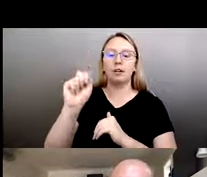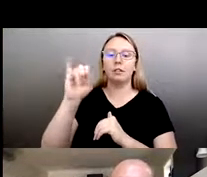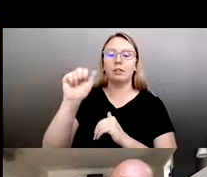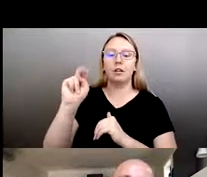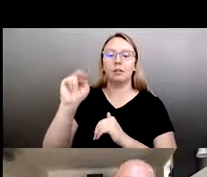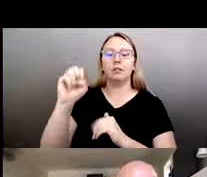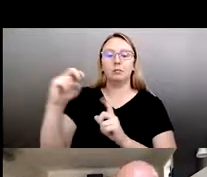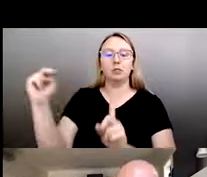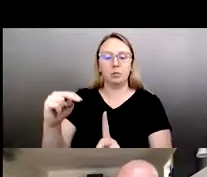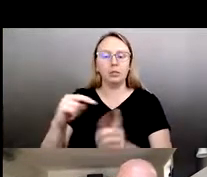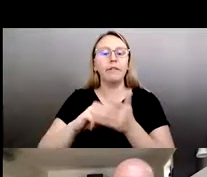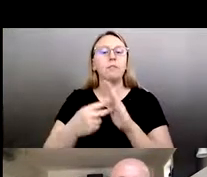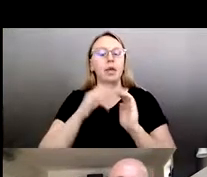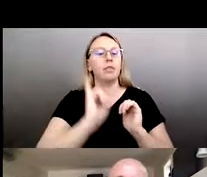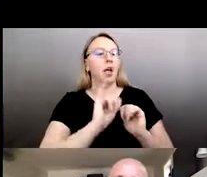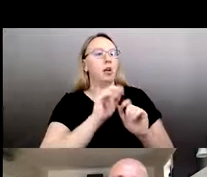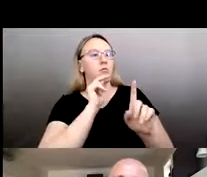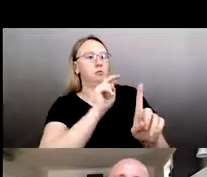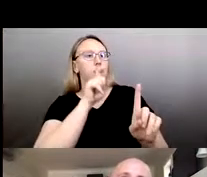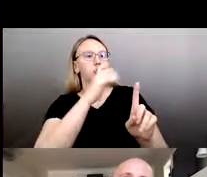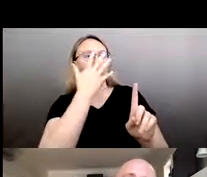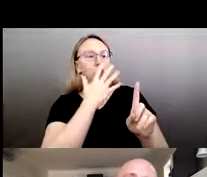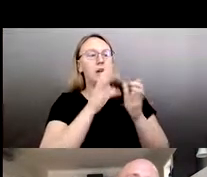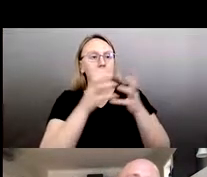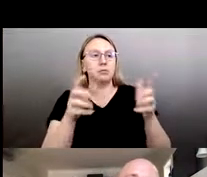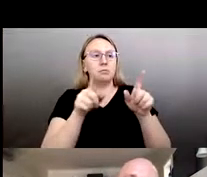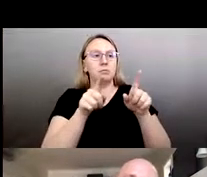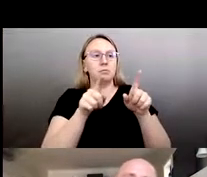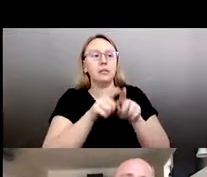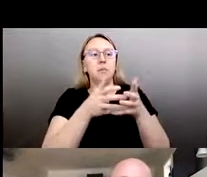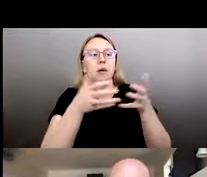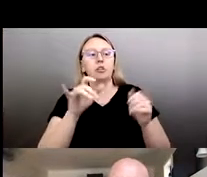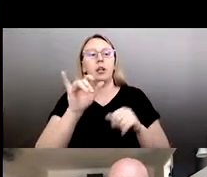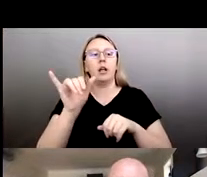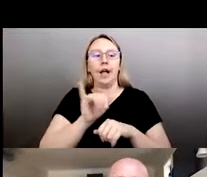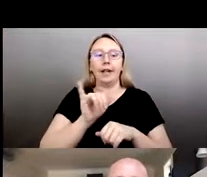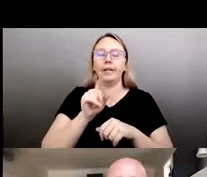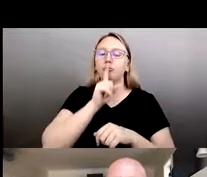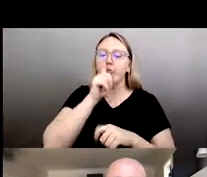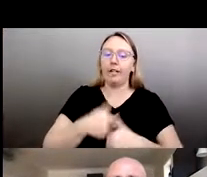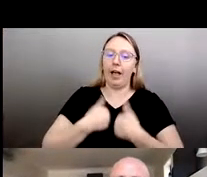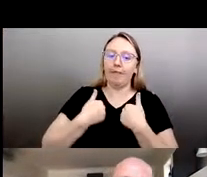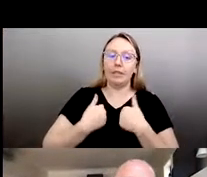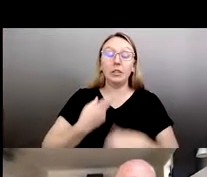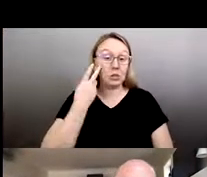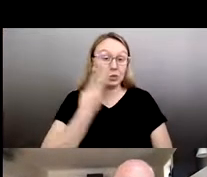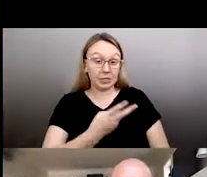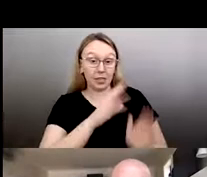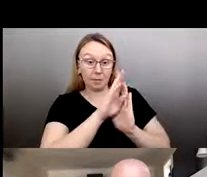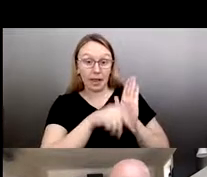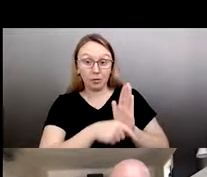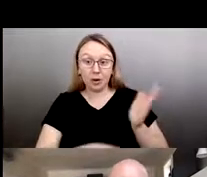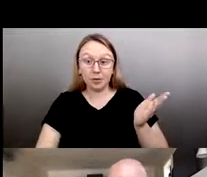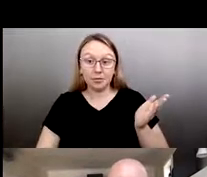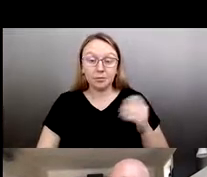like reality as possible," end quote. So looking at these, if you look at the background of the works, you can see the building going in all